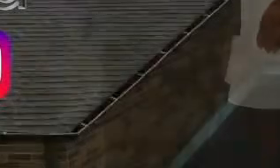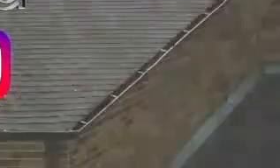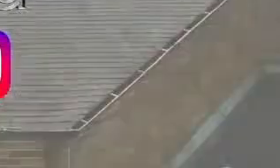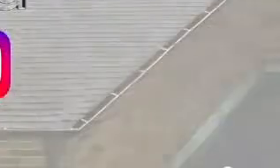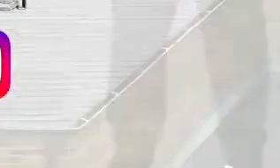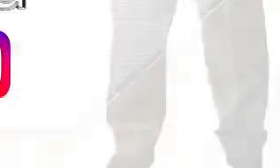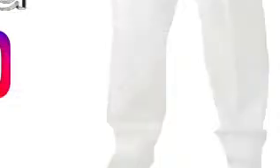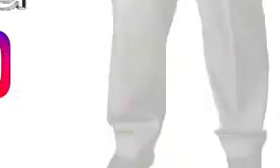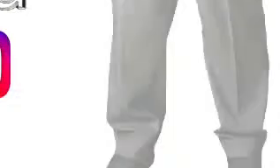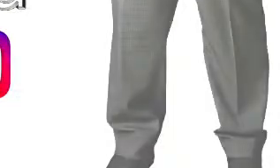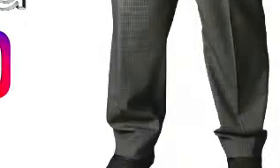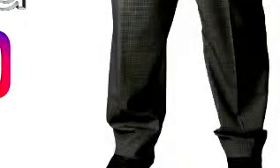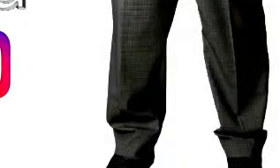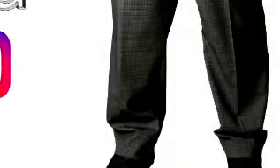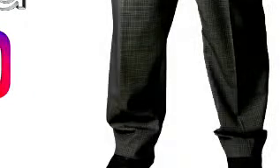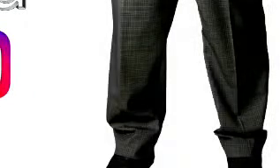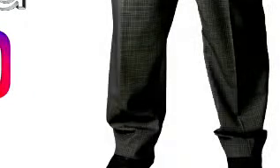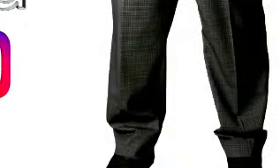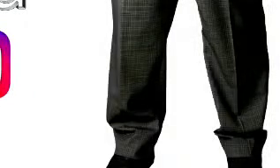empower.